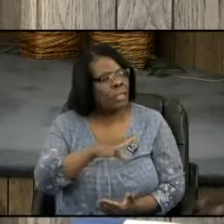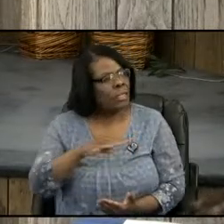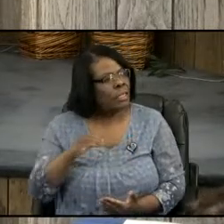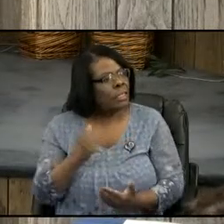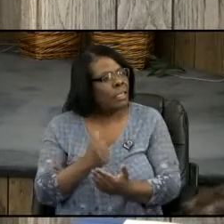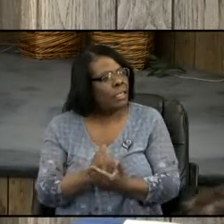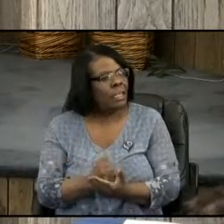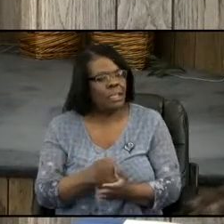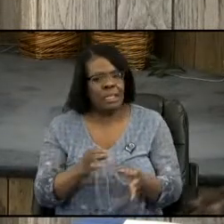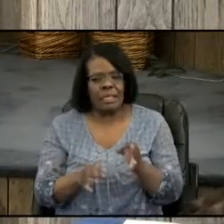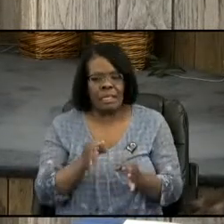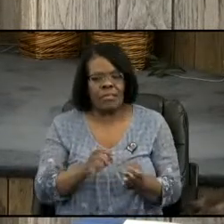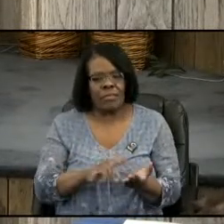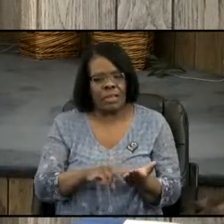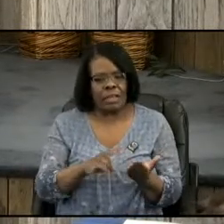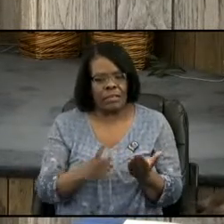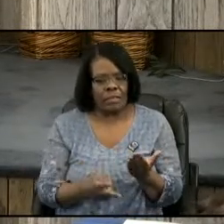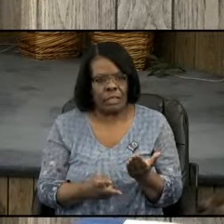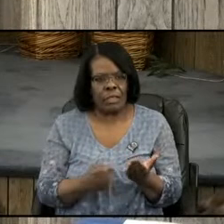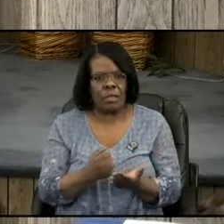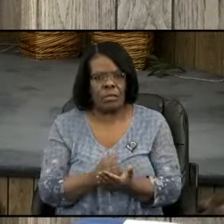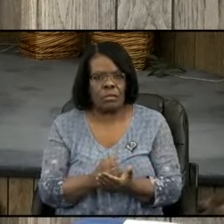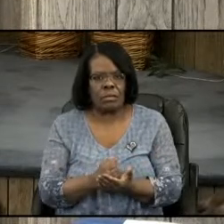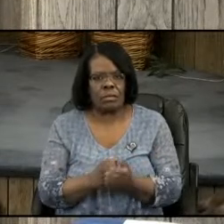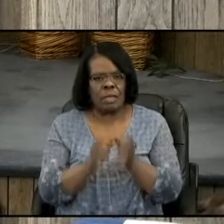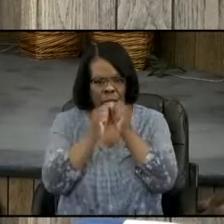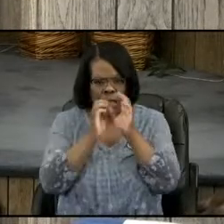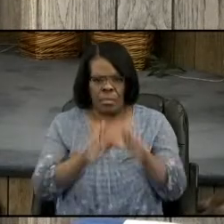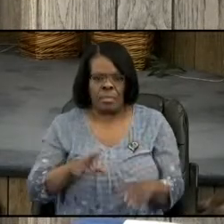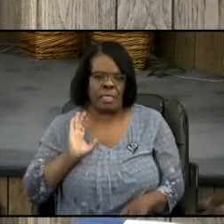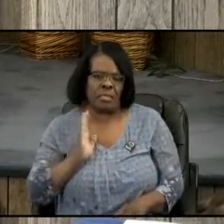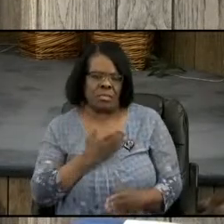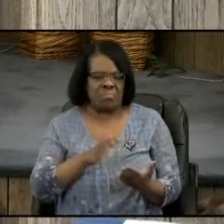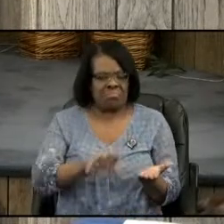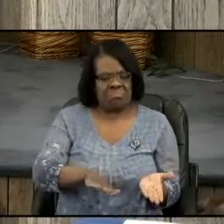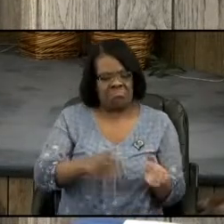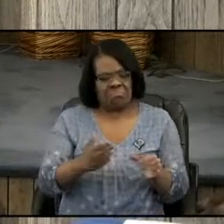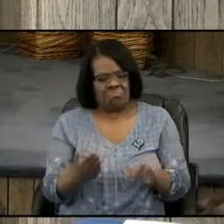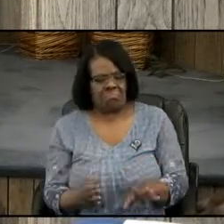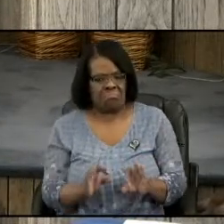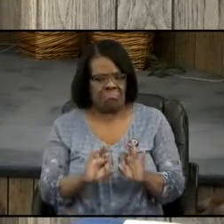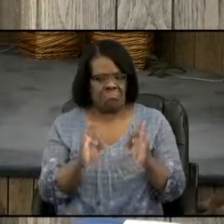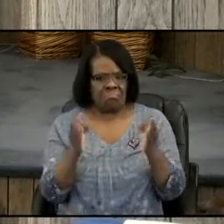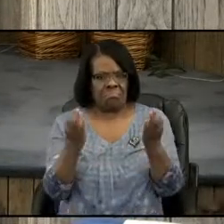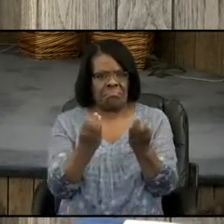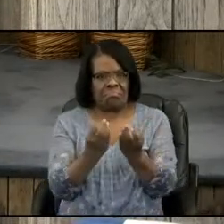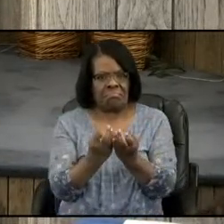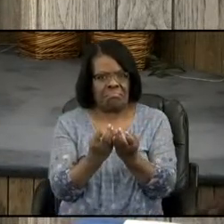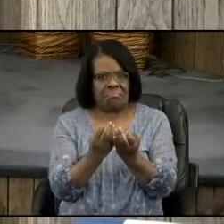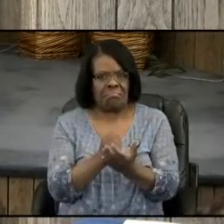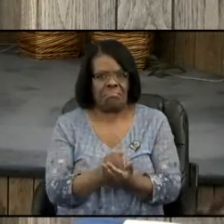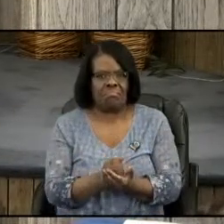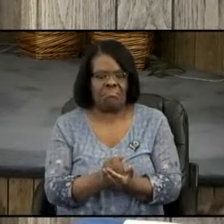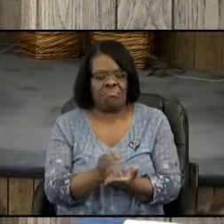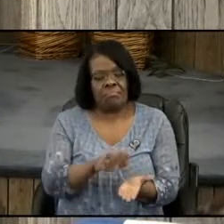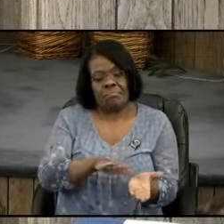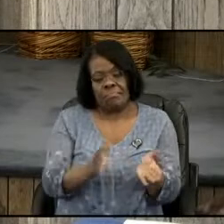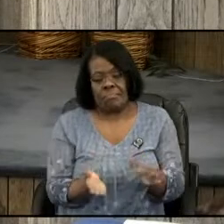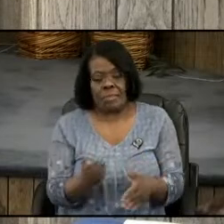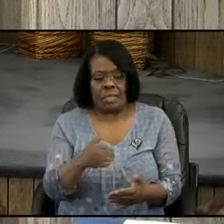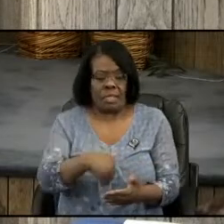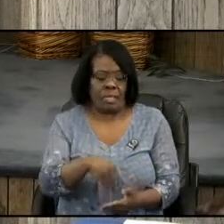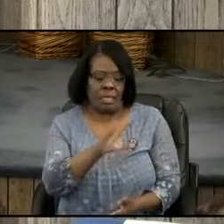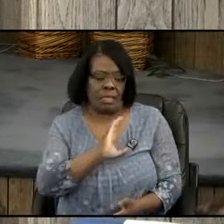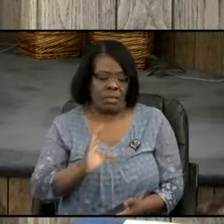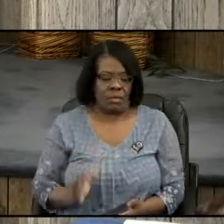I failed, bless our bereaved families, Father. We know for certain, Father, that you said the dead in Christ shall rise first, Father.